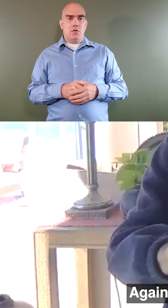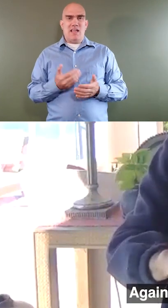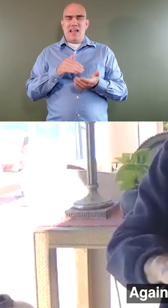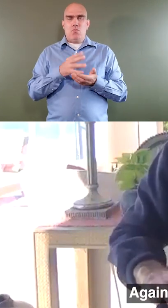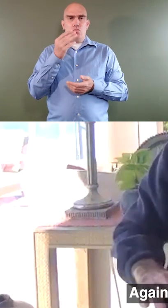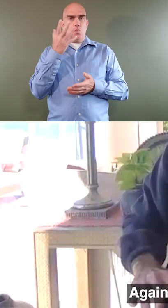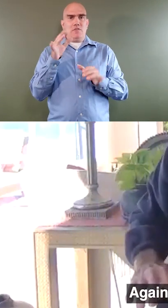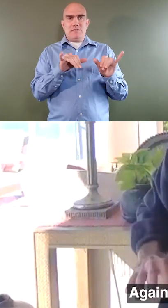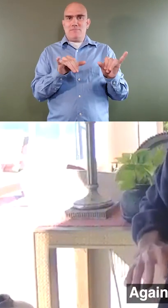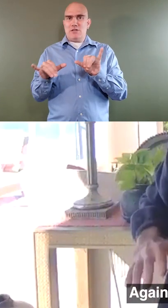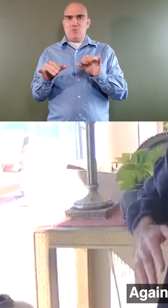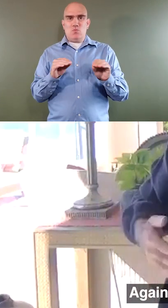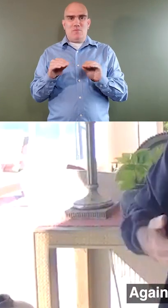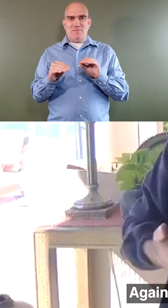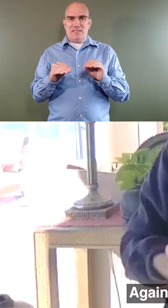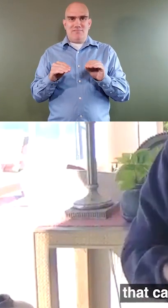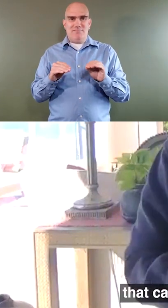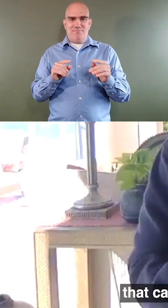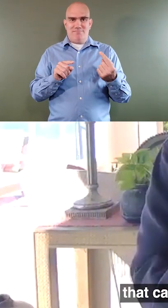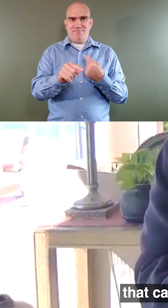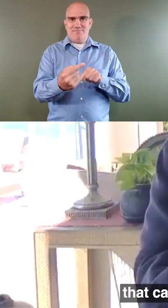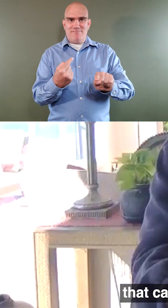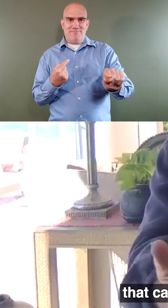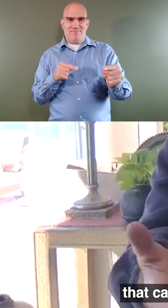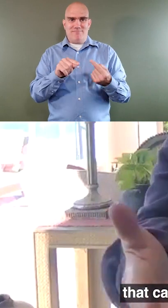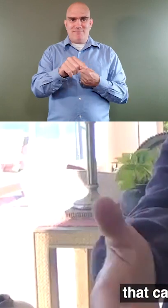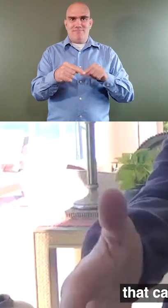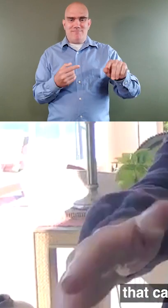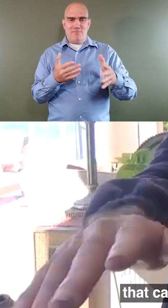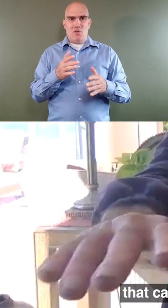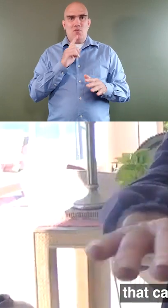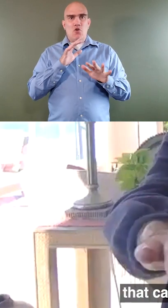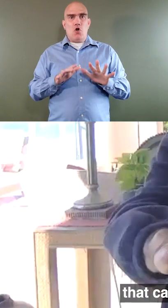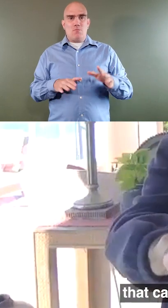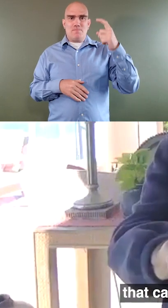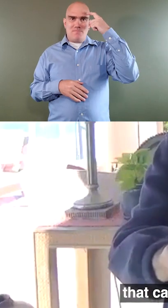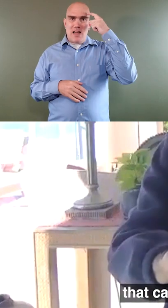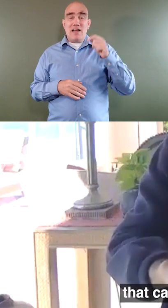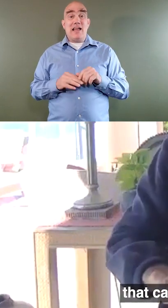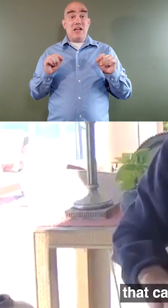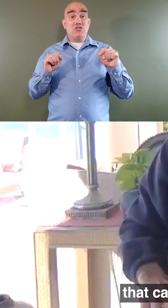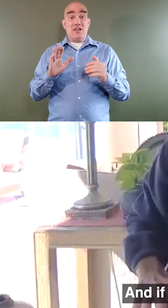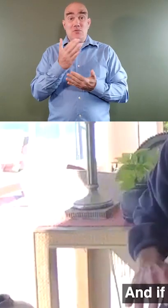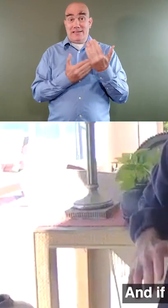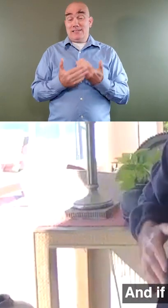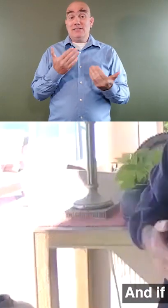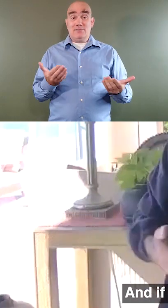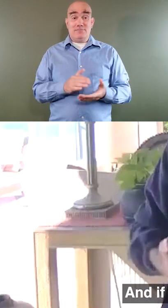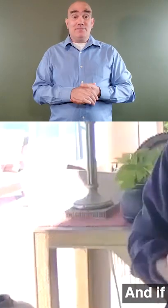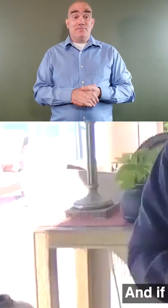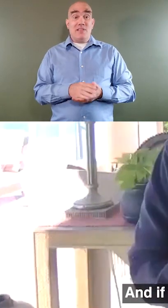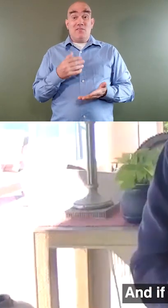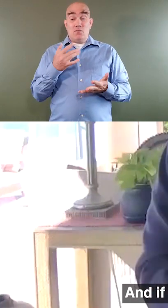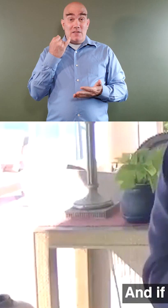Again, beautiful symmetrical movement that calms the mind, exercises the hands. And if we want to